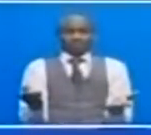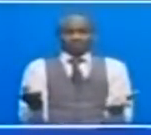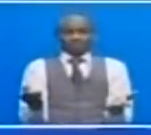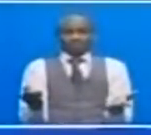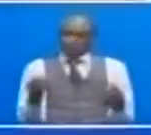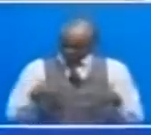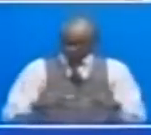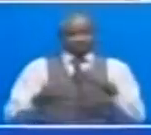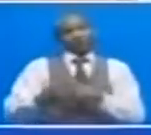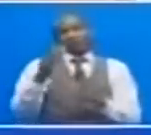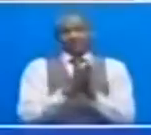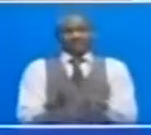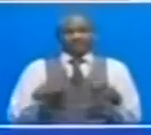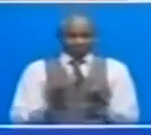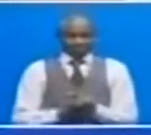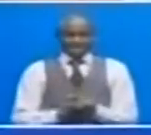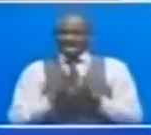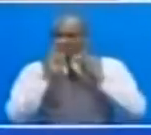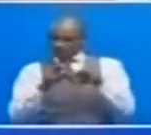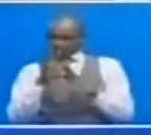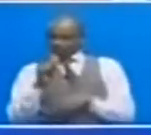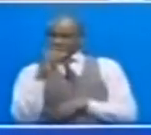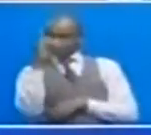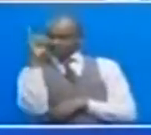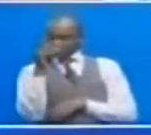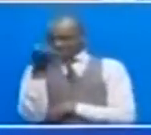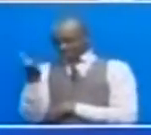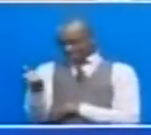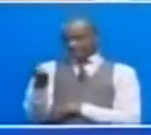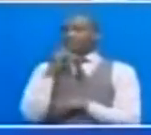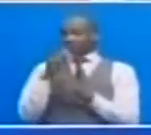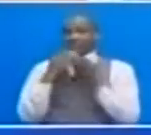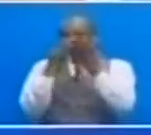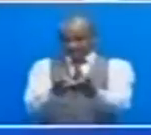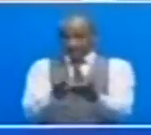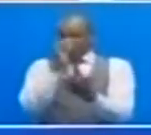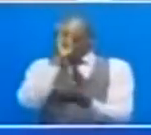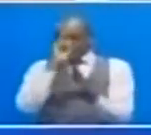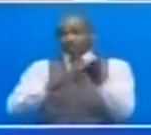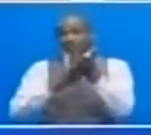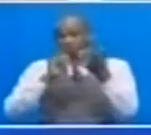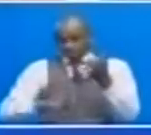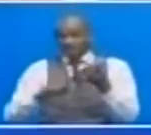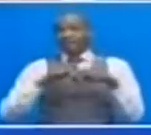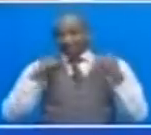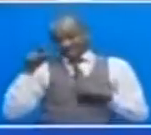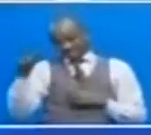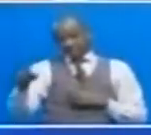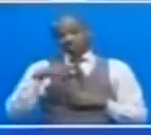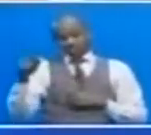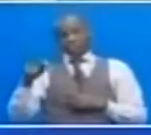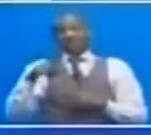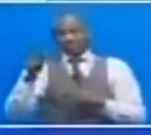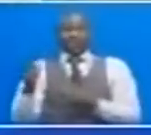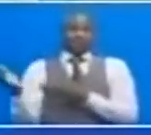going forward. In a report presented to the Director of Public Prosecutions, police recommended that Pastor Nganga be charged with